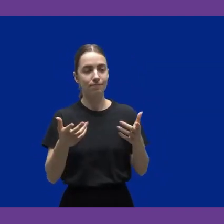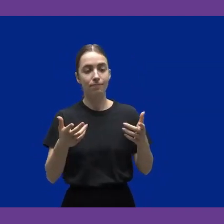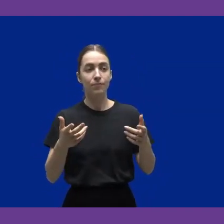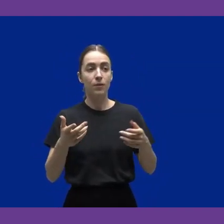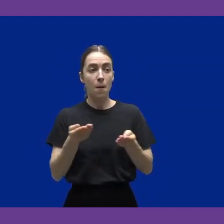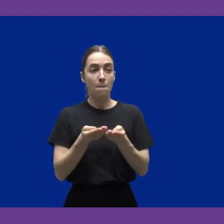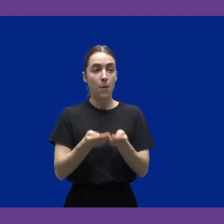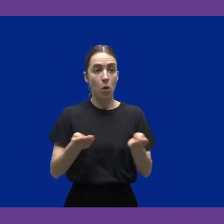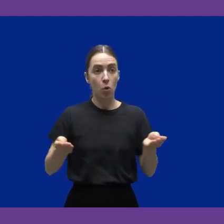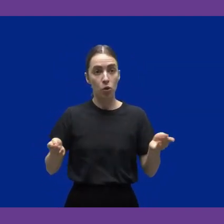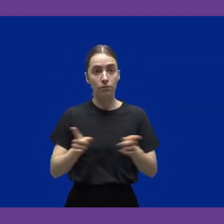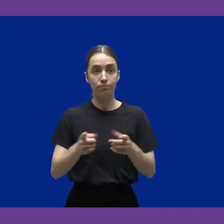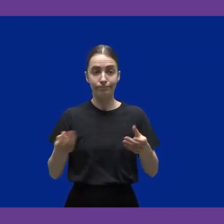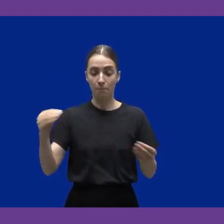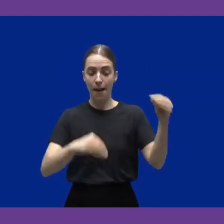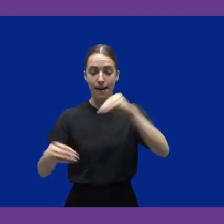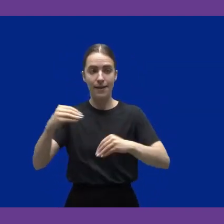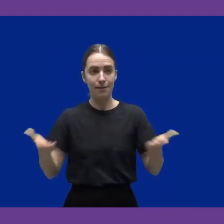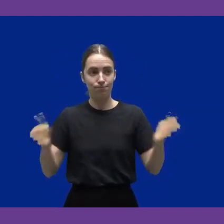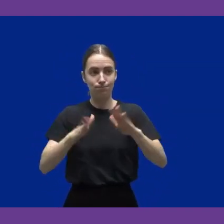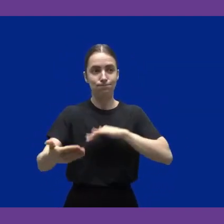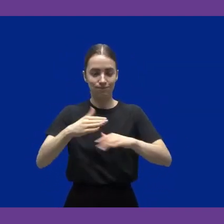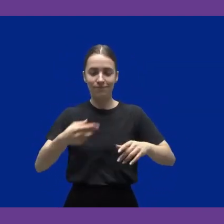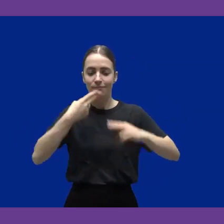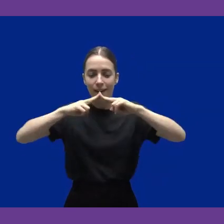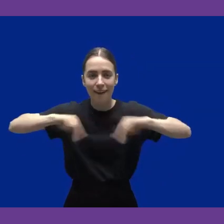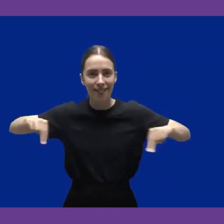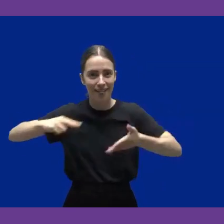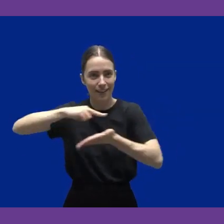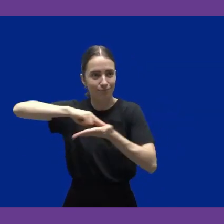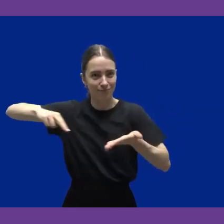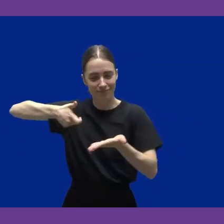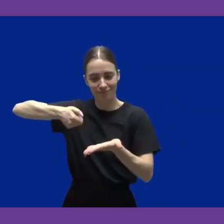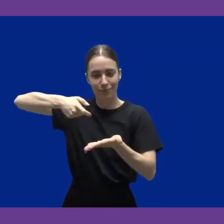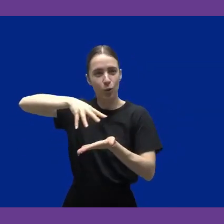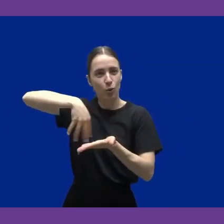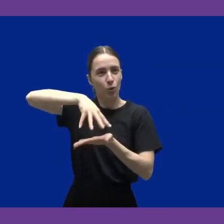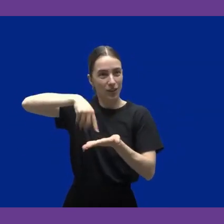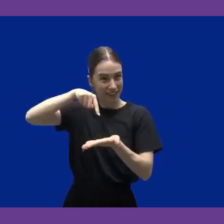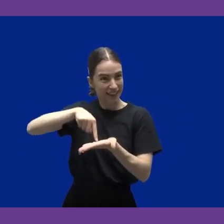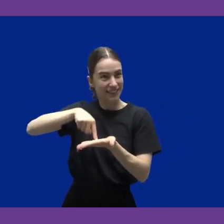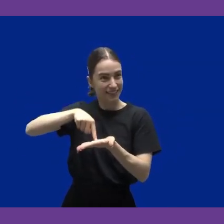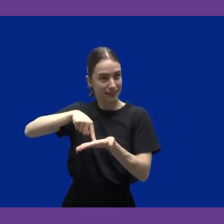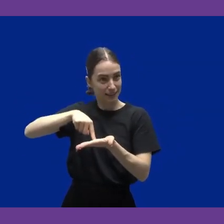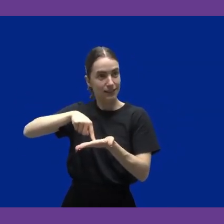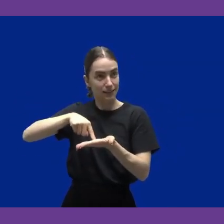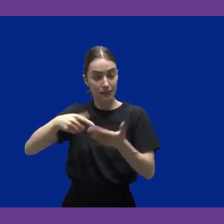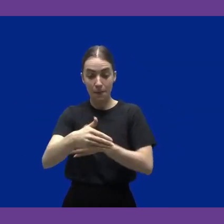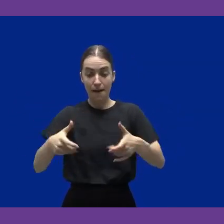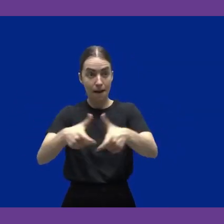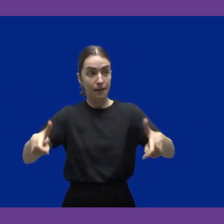There is an accessibility requirement for information of products and the packaging itself. Will the standard cover